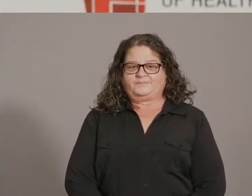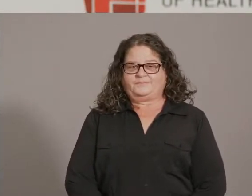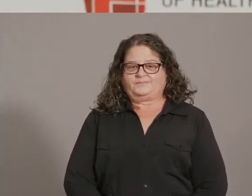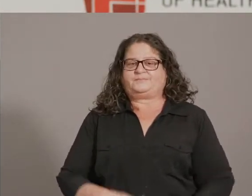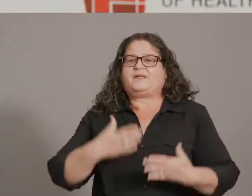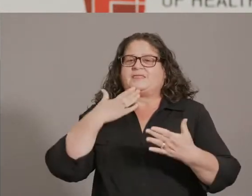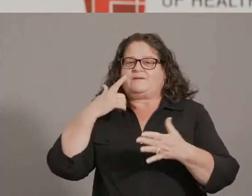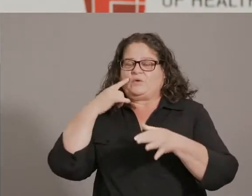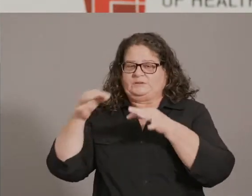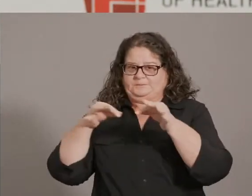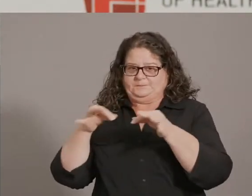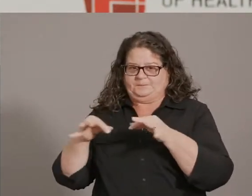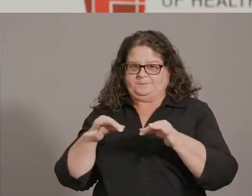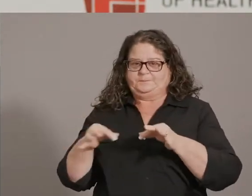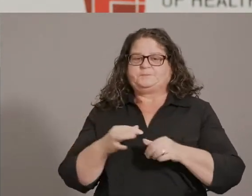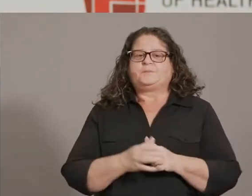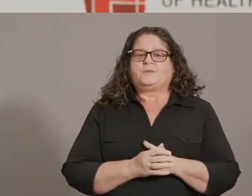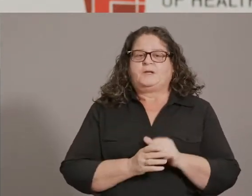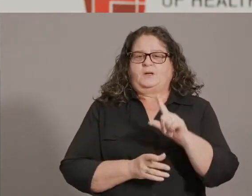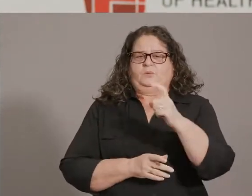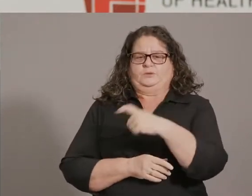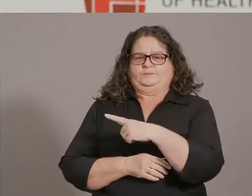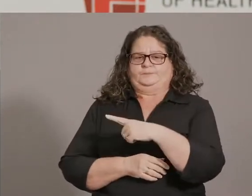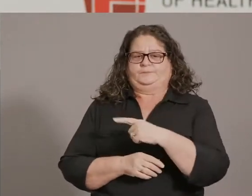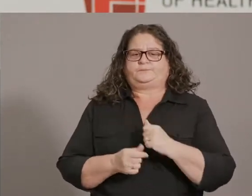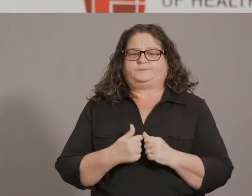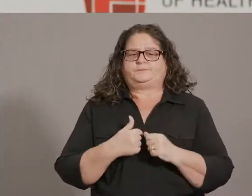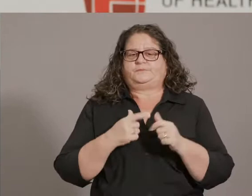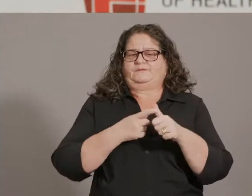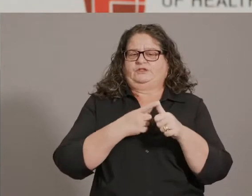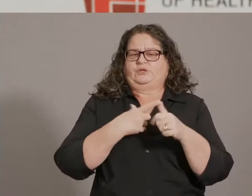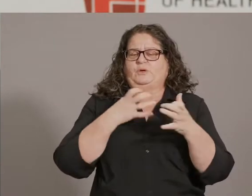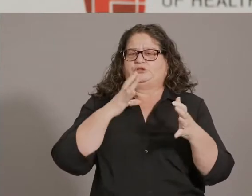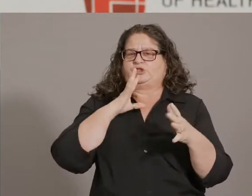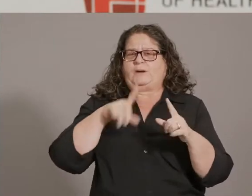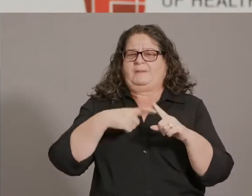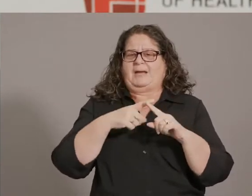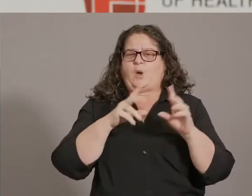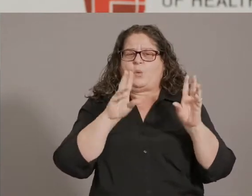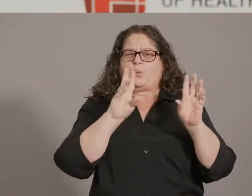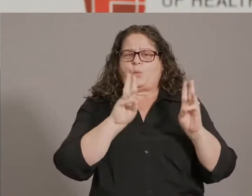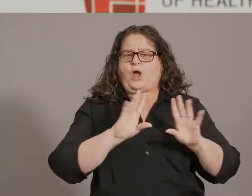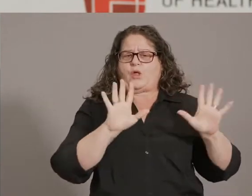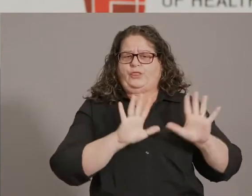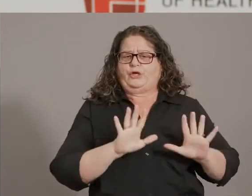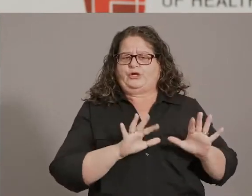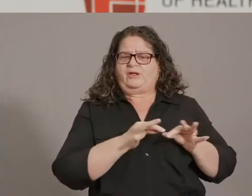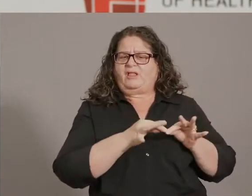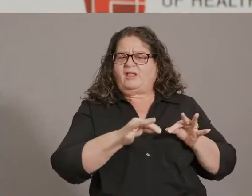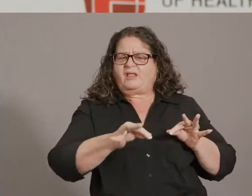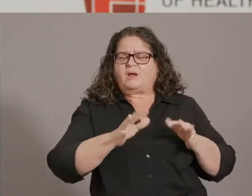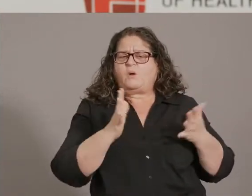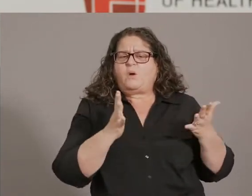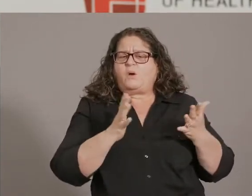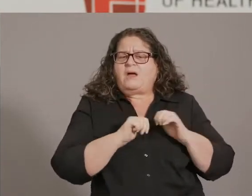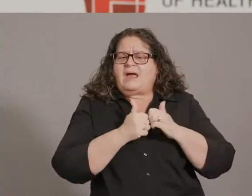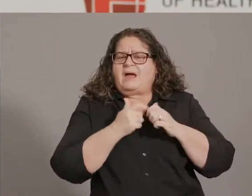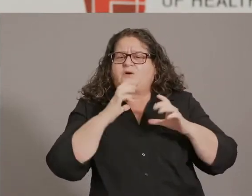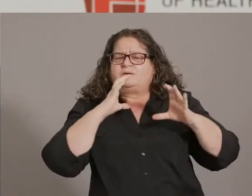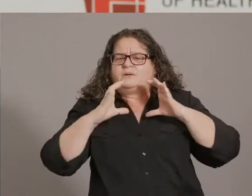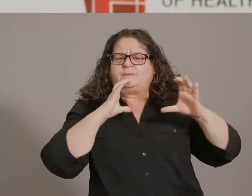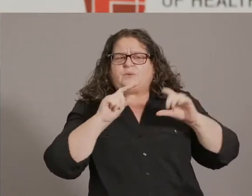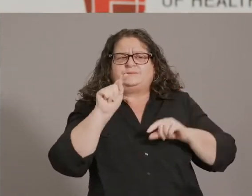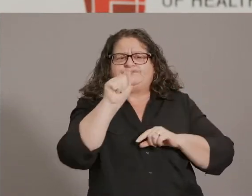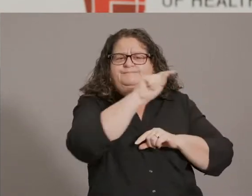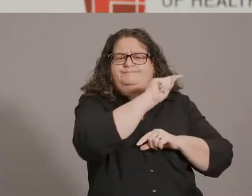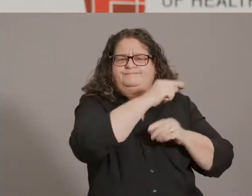with you about weather delays first and foremost. How can you explain the type of communication you're having with the smaller counties who count on that Moderna vaccine